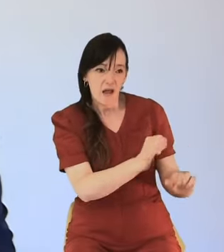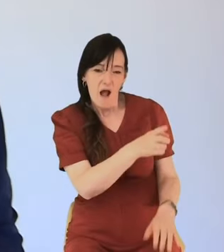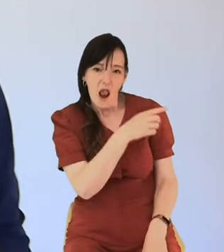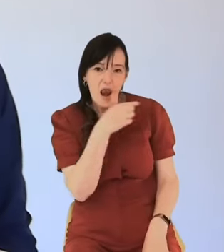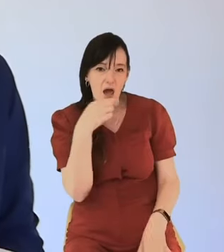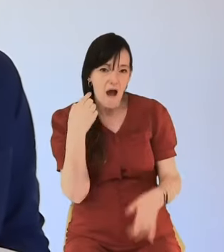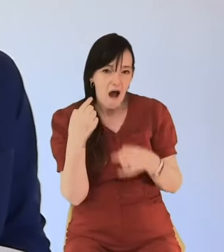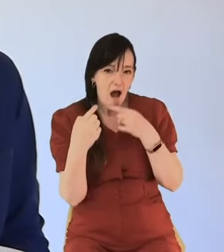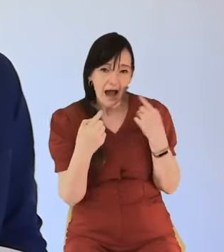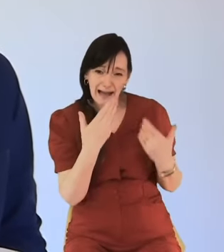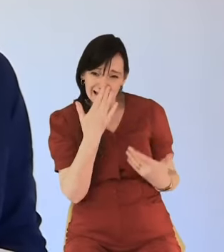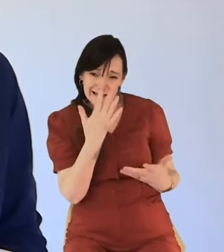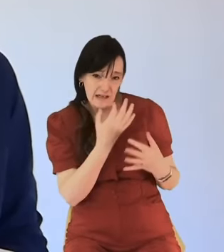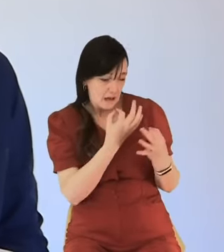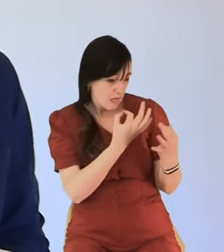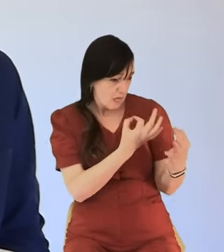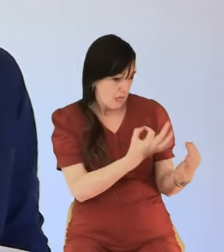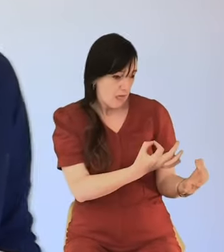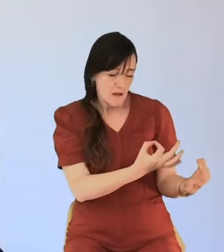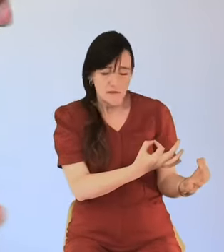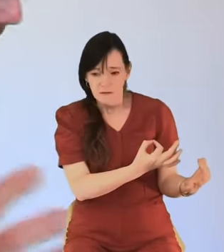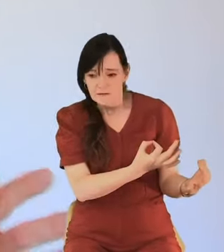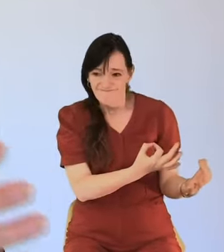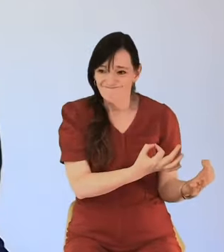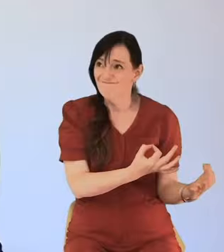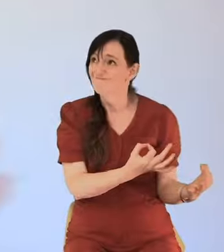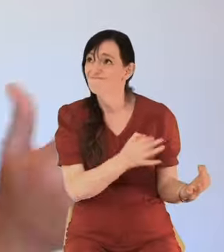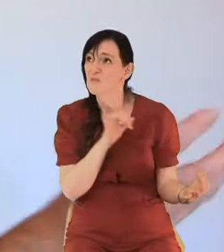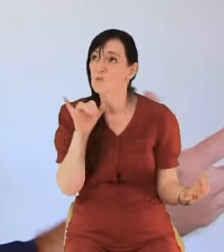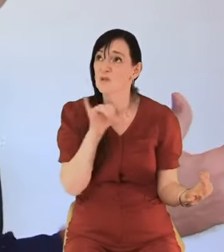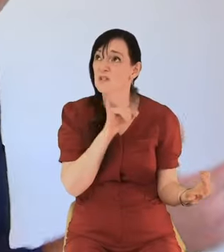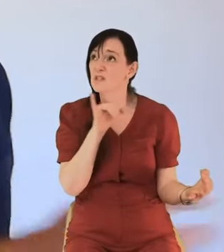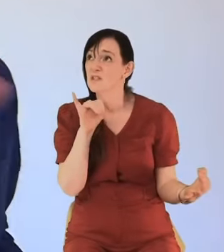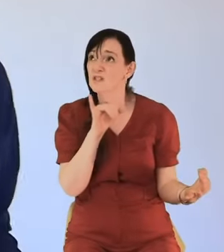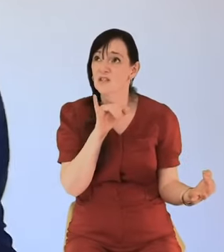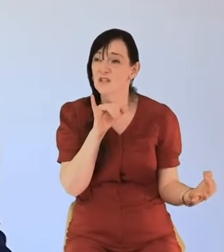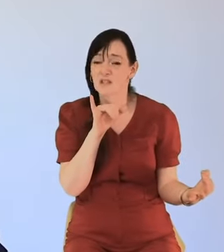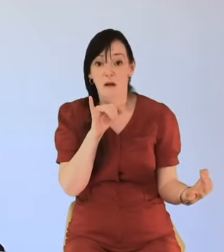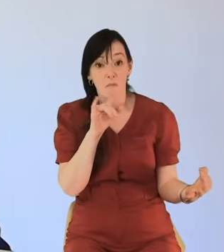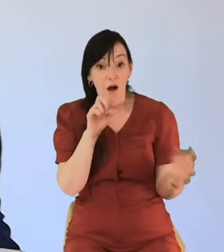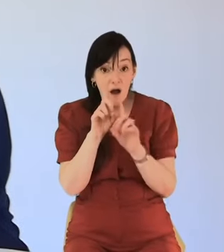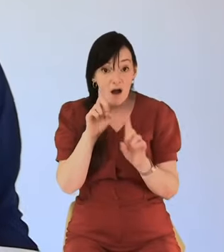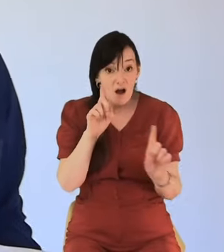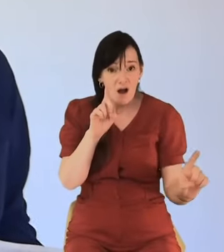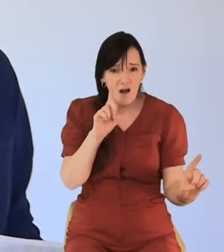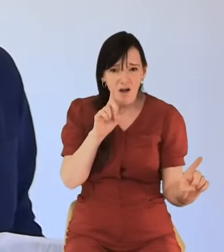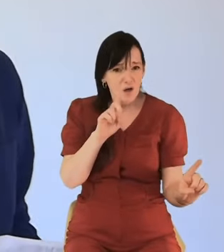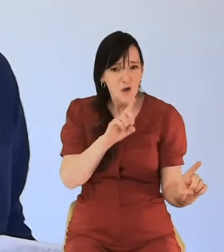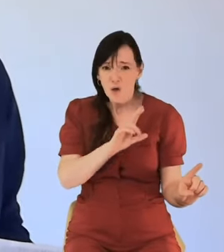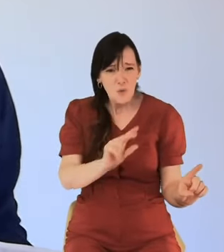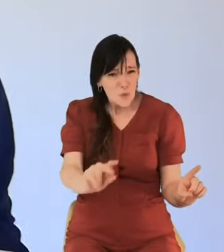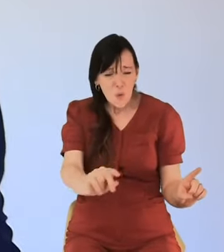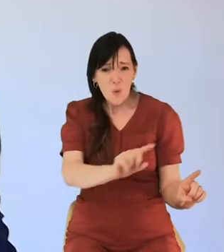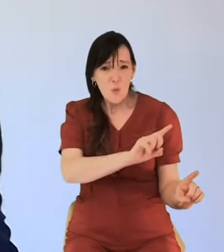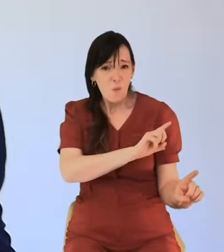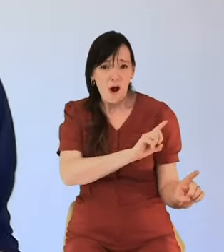tell, very attractive. So tempting to turn back, but we're not going to turn back. Because why would we turn